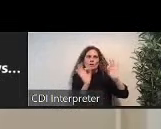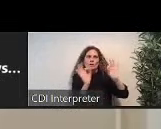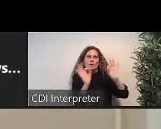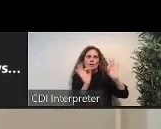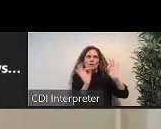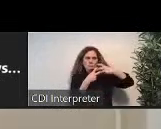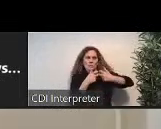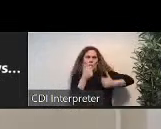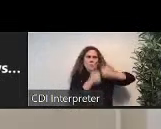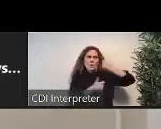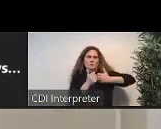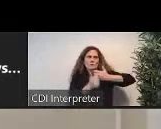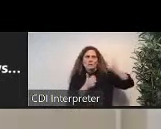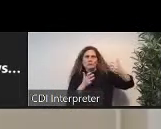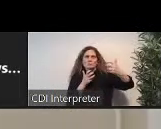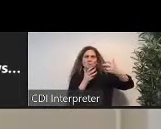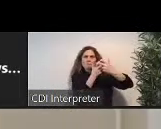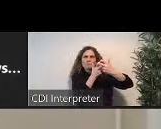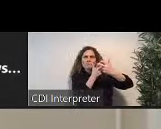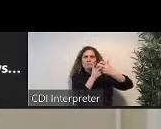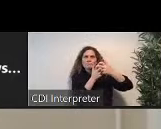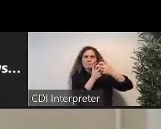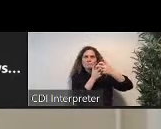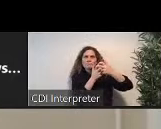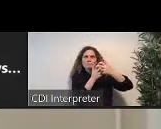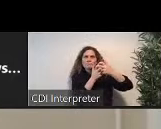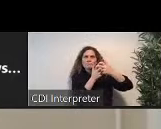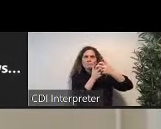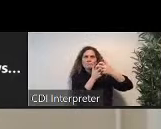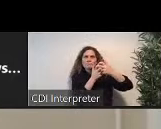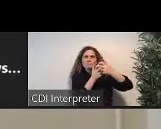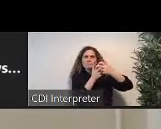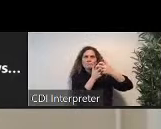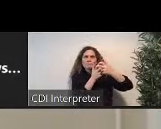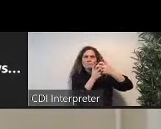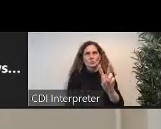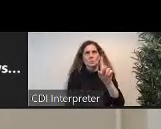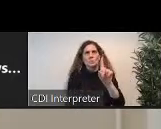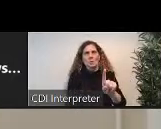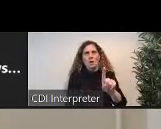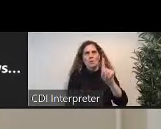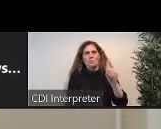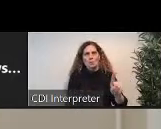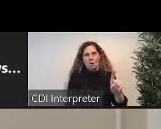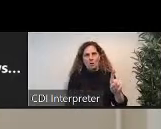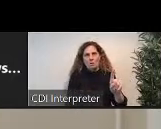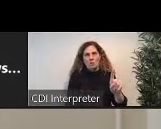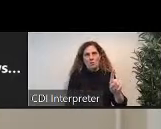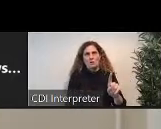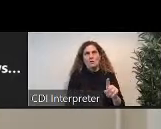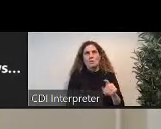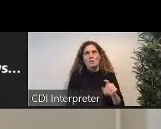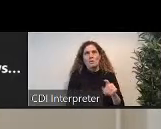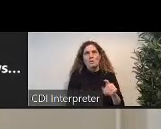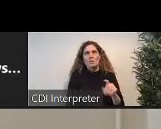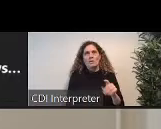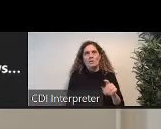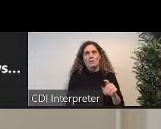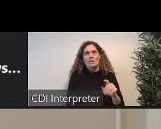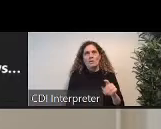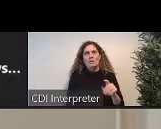expert is easy. Just call 211, visit healthcare.gov, or check out a brand new user-friendly website,